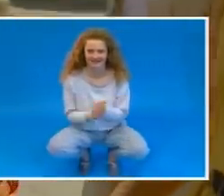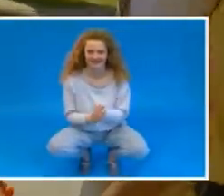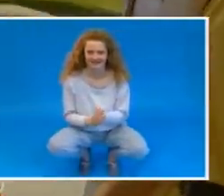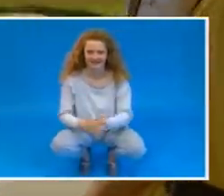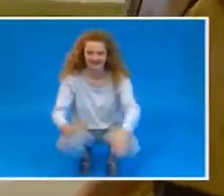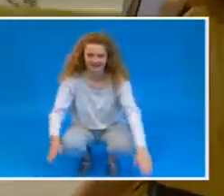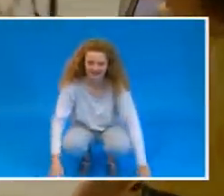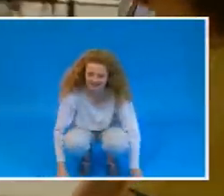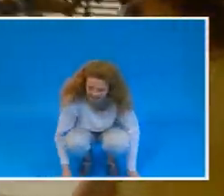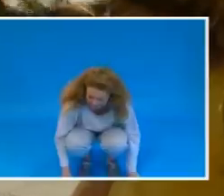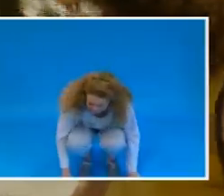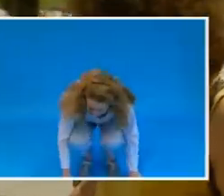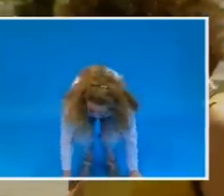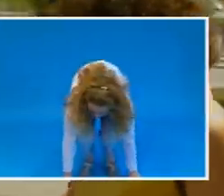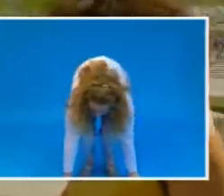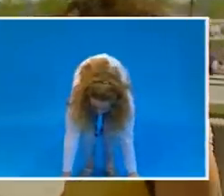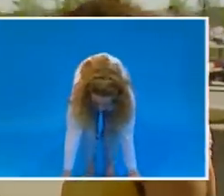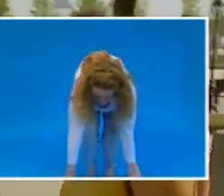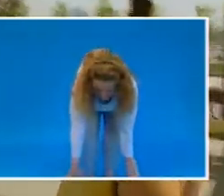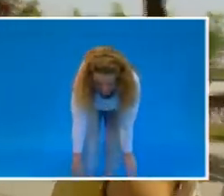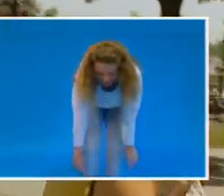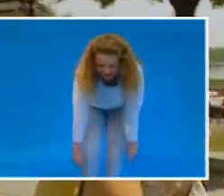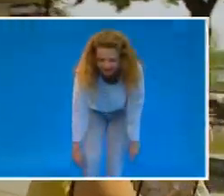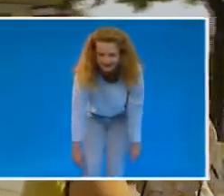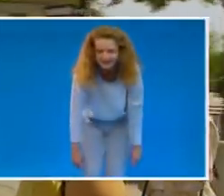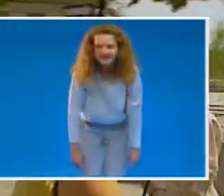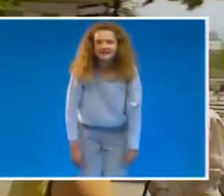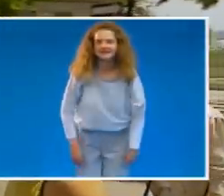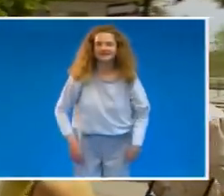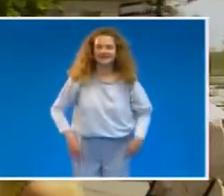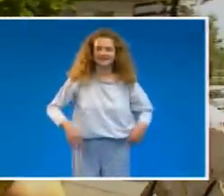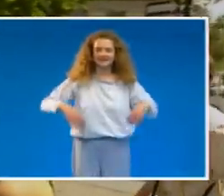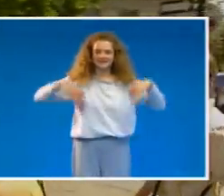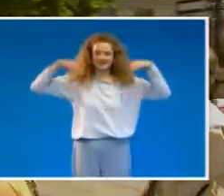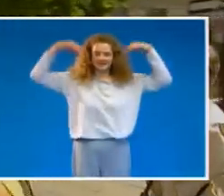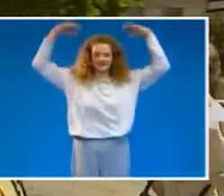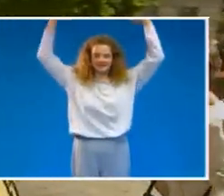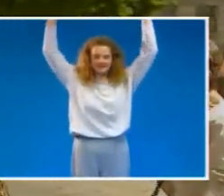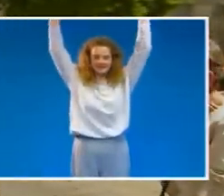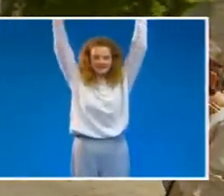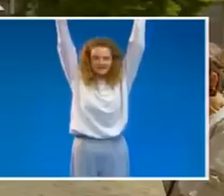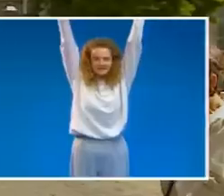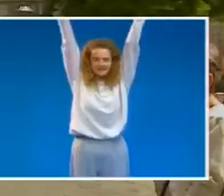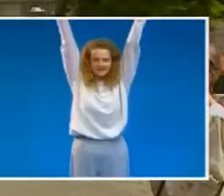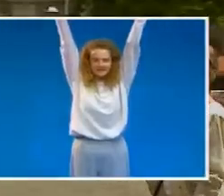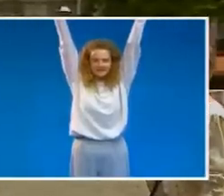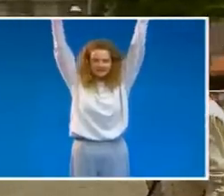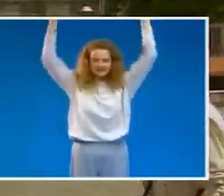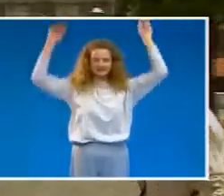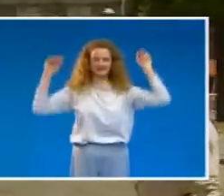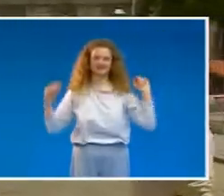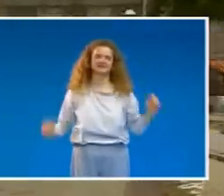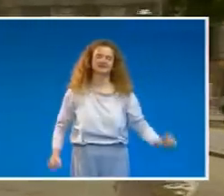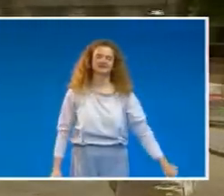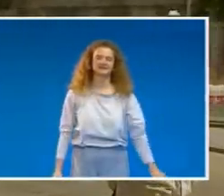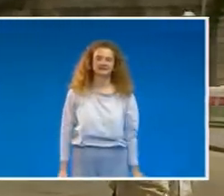like to do. We all stand up together, we all stand up together, we all stand up